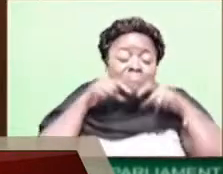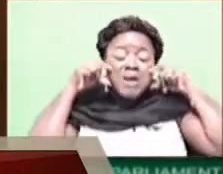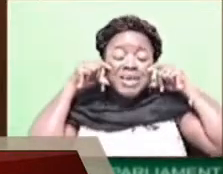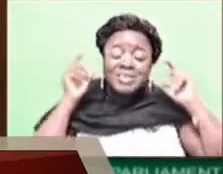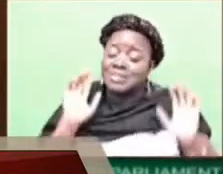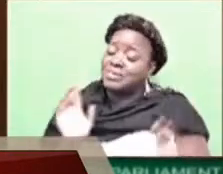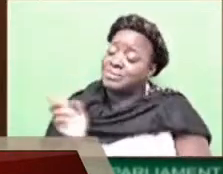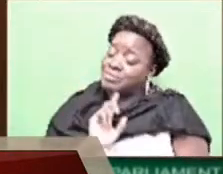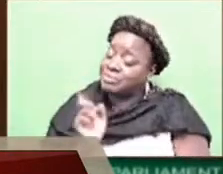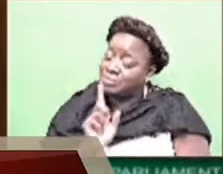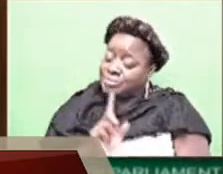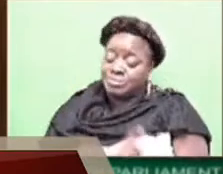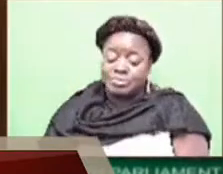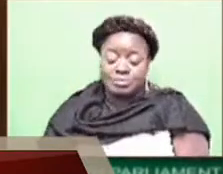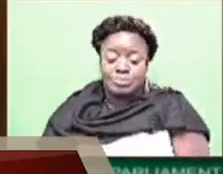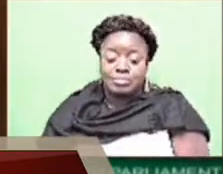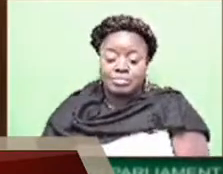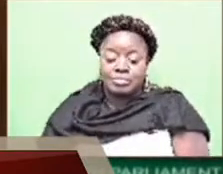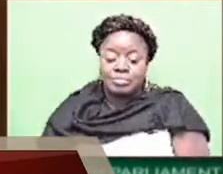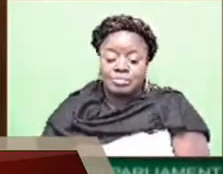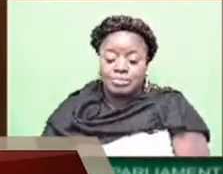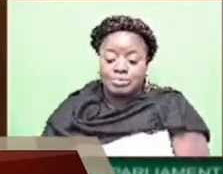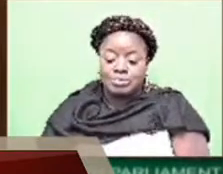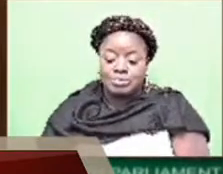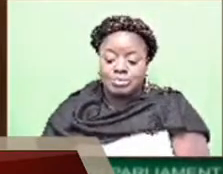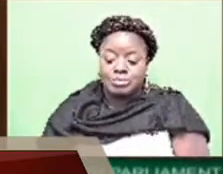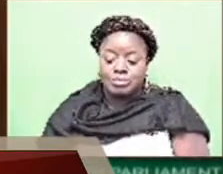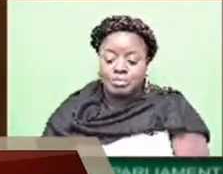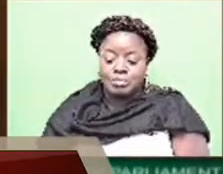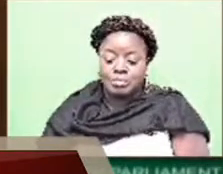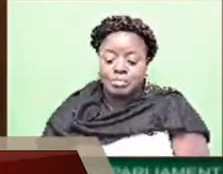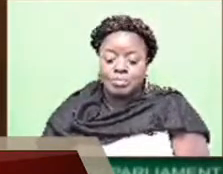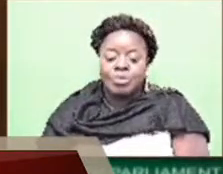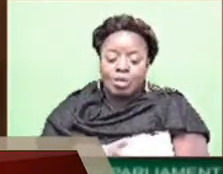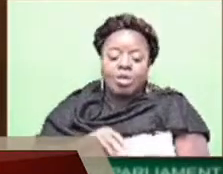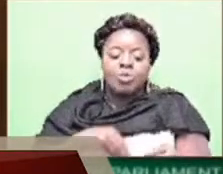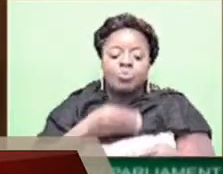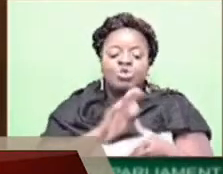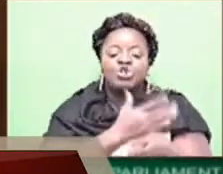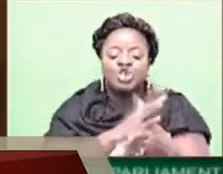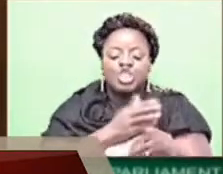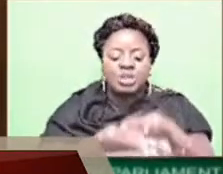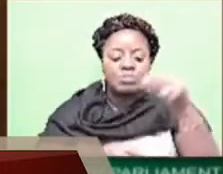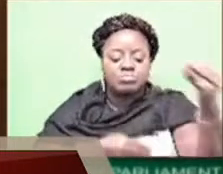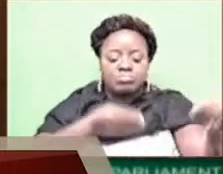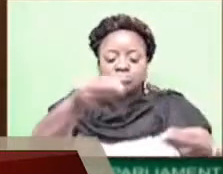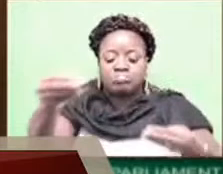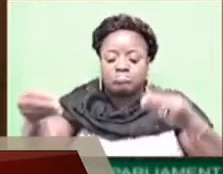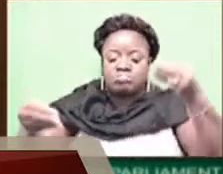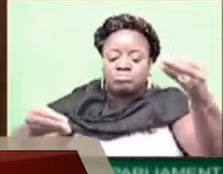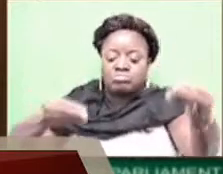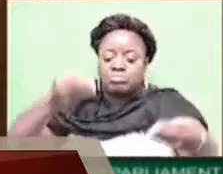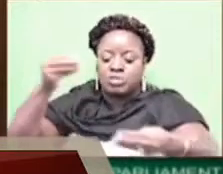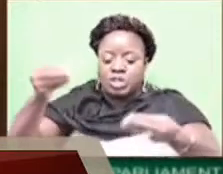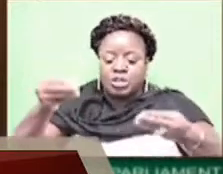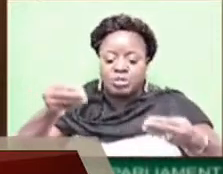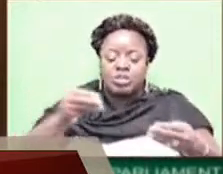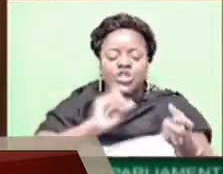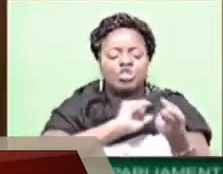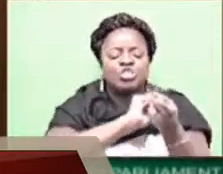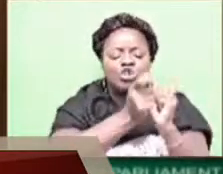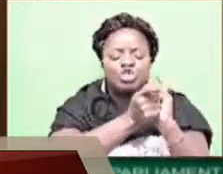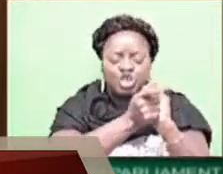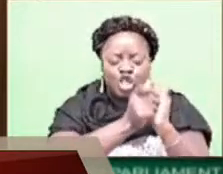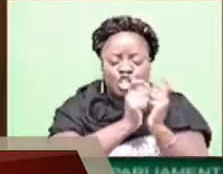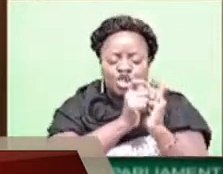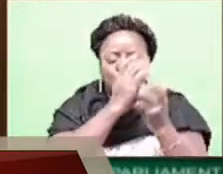do propose to circulate those very small amendments at committee stage to correct the inadvertent reference in clause 3 of the